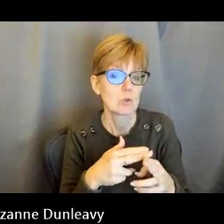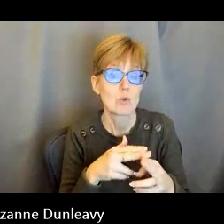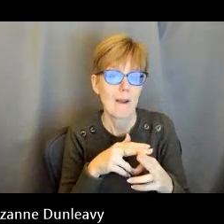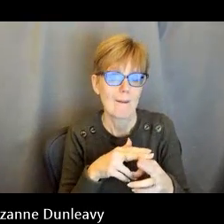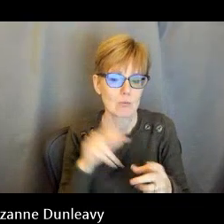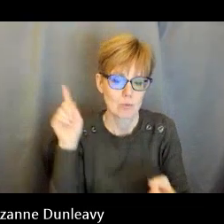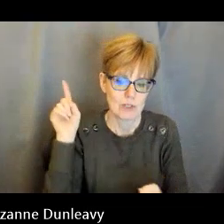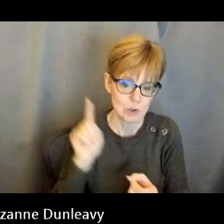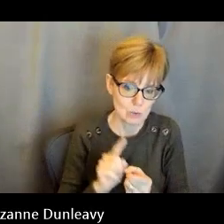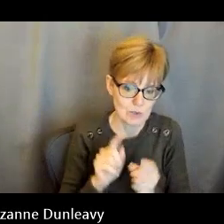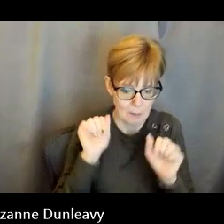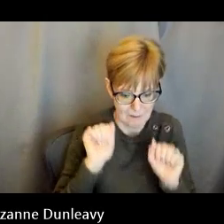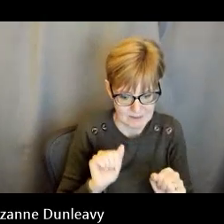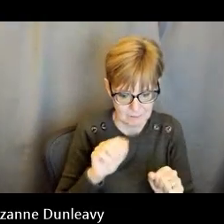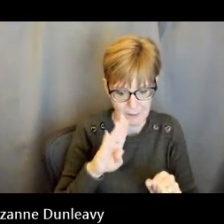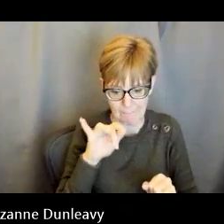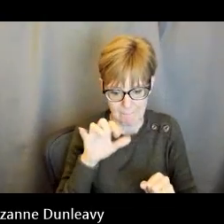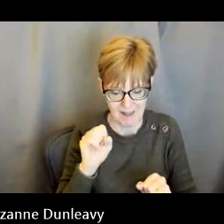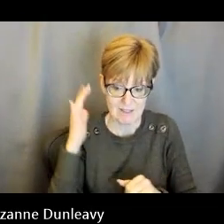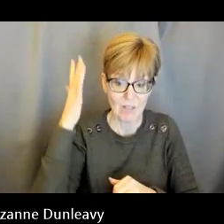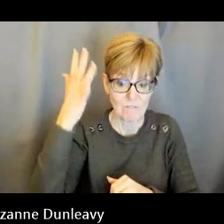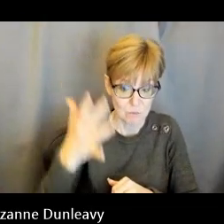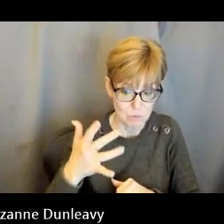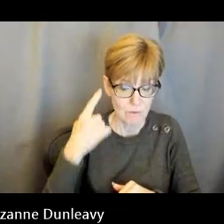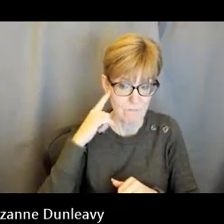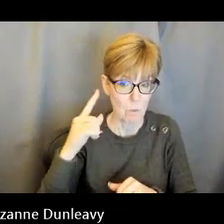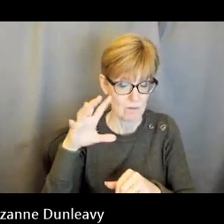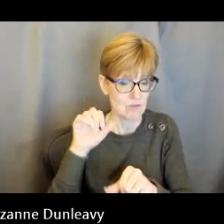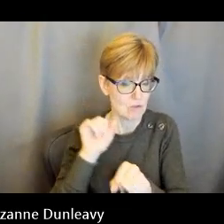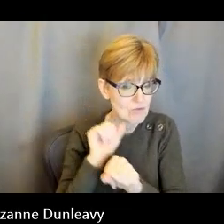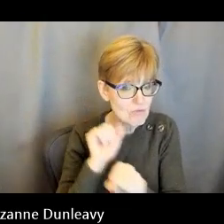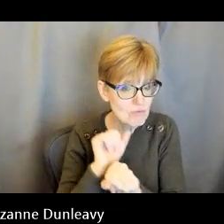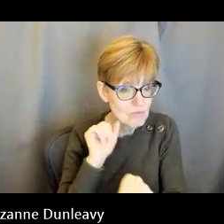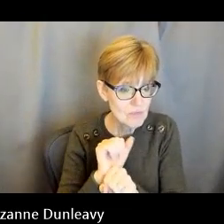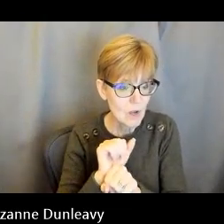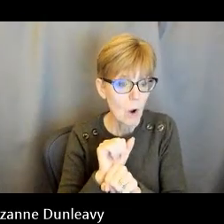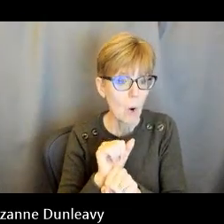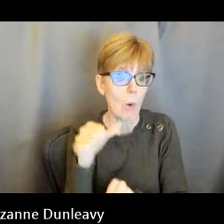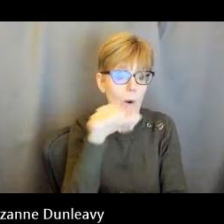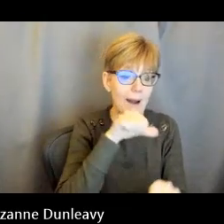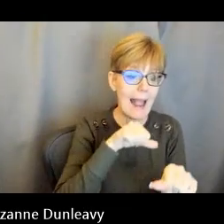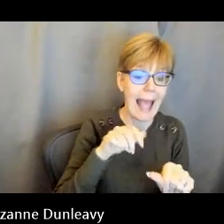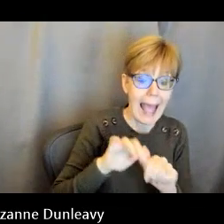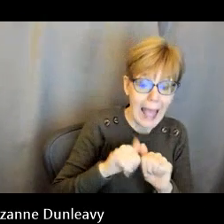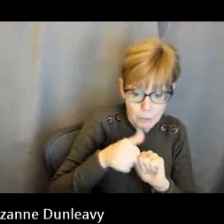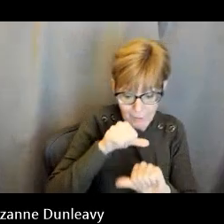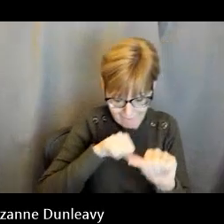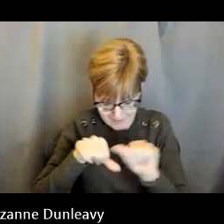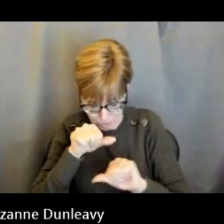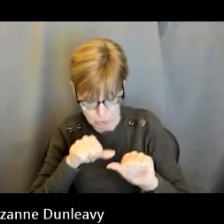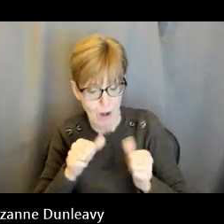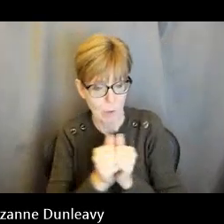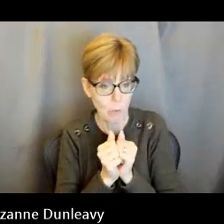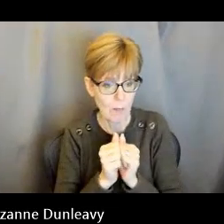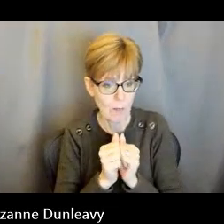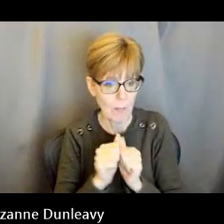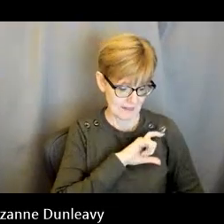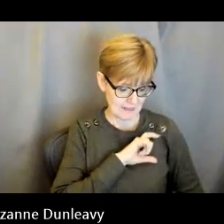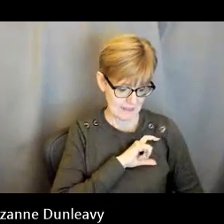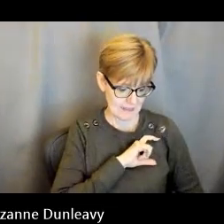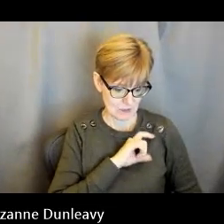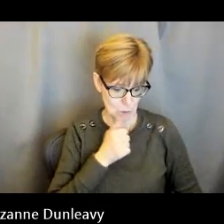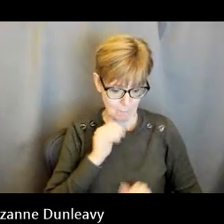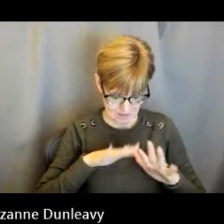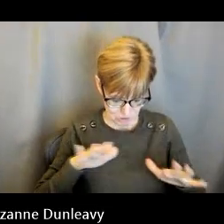or teaching their children how to interact with the police so that they can stay alive. I had to have that conversation recently with my